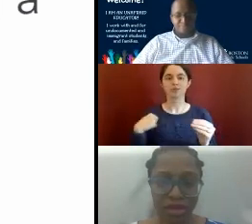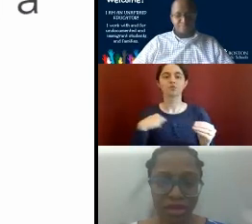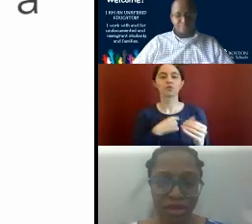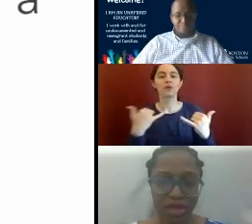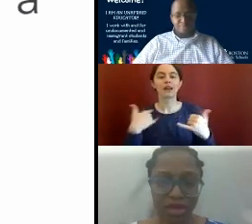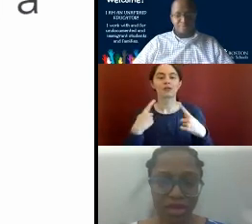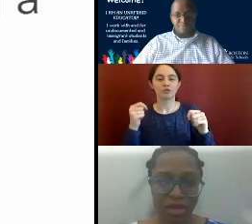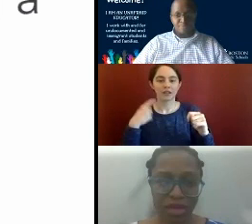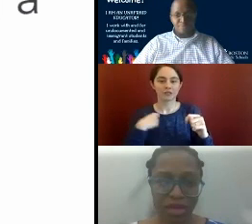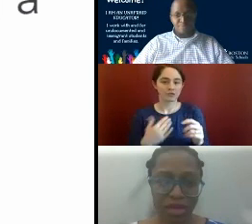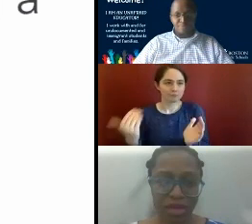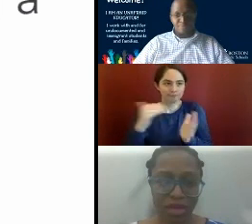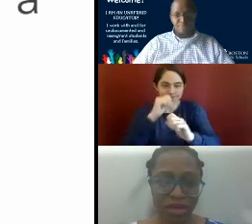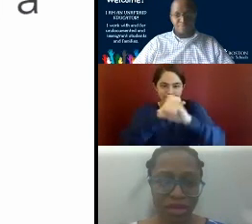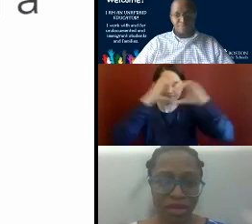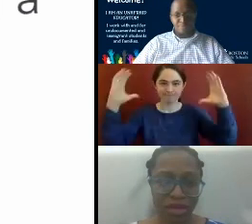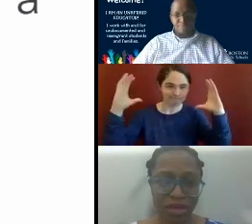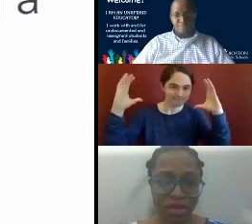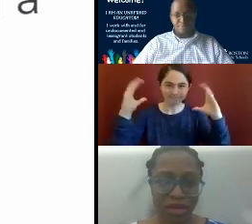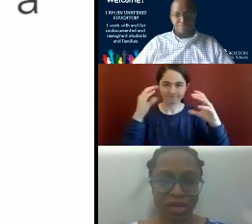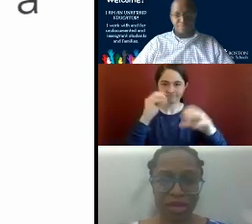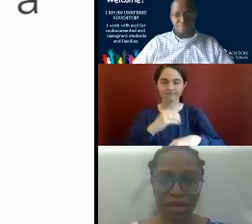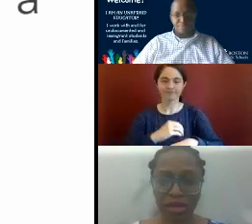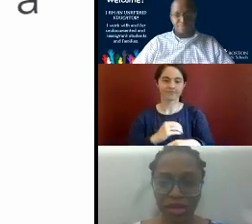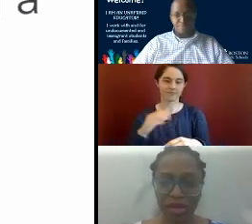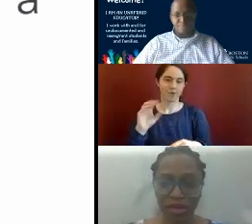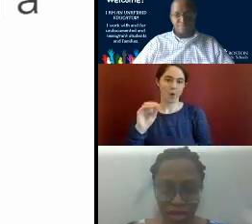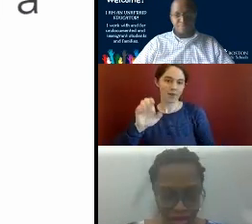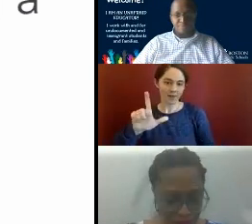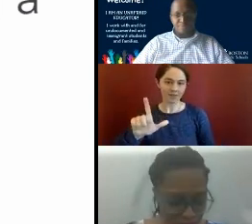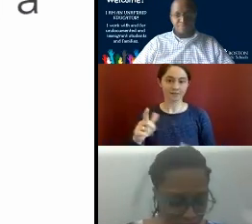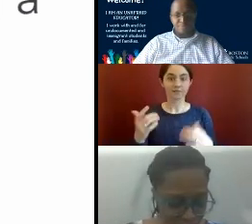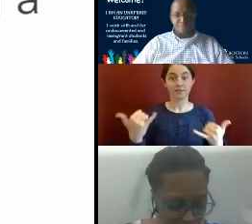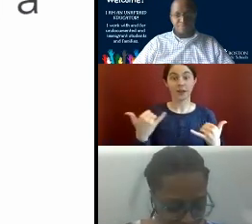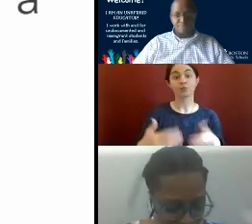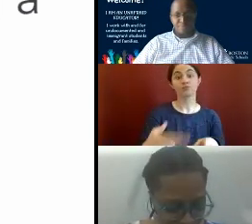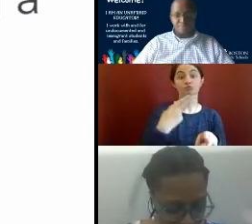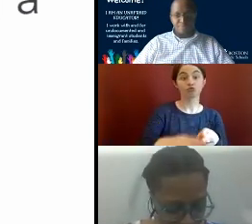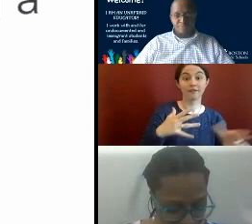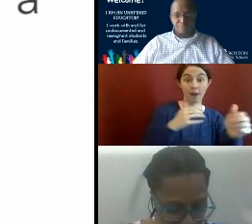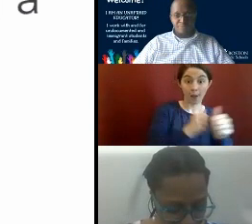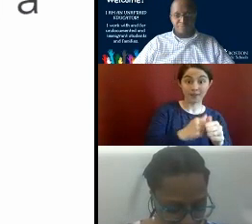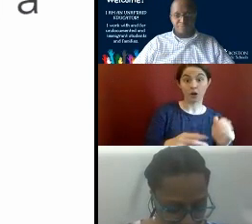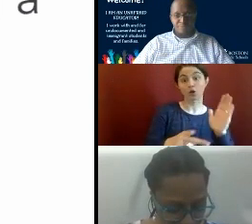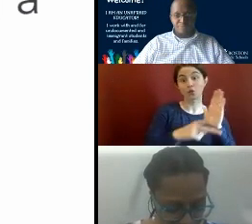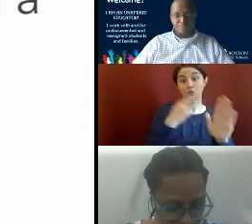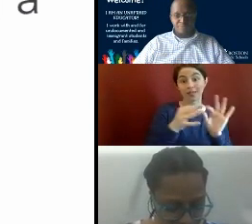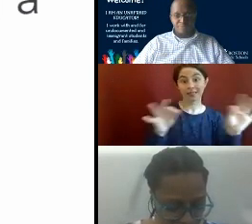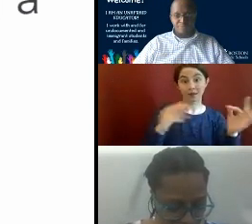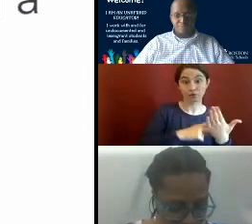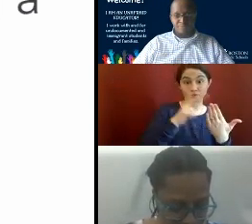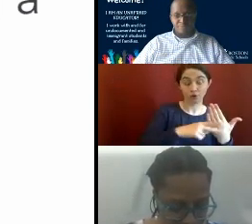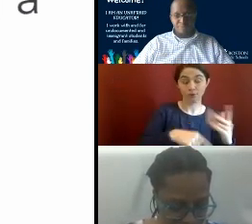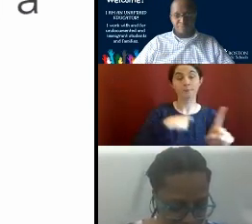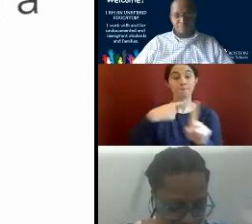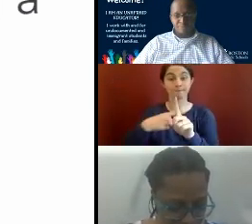Learning. So our agenda for this evening is to first hear a brief update on dual language programming, followed by a presentation on the roadmap